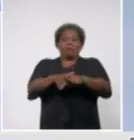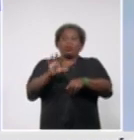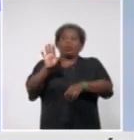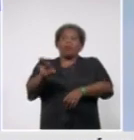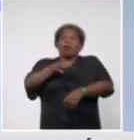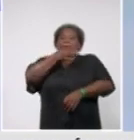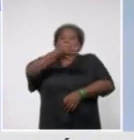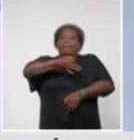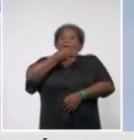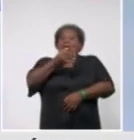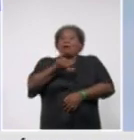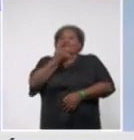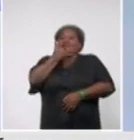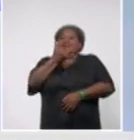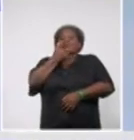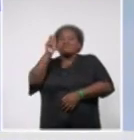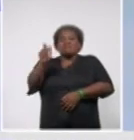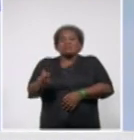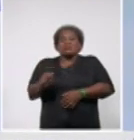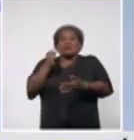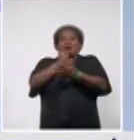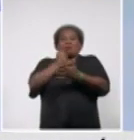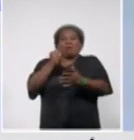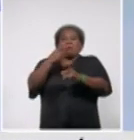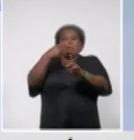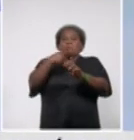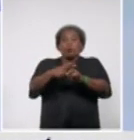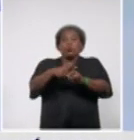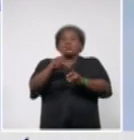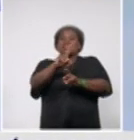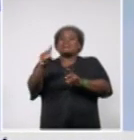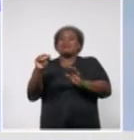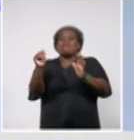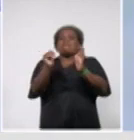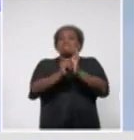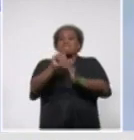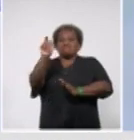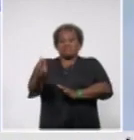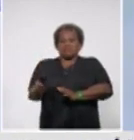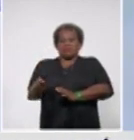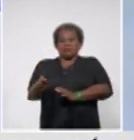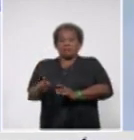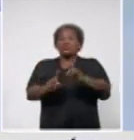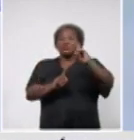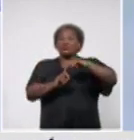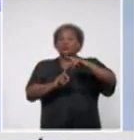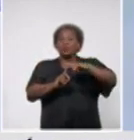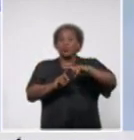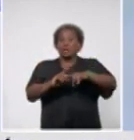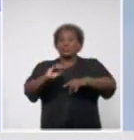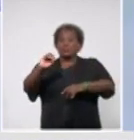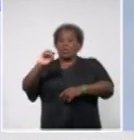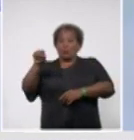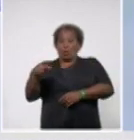0.93. Villa Clara with 0.51.